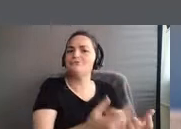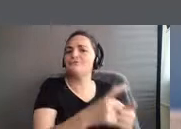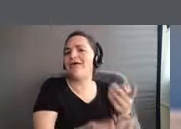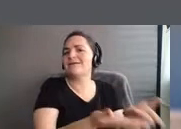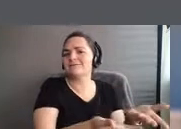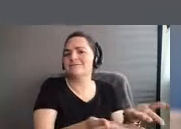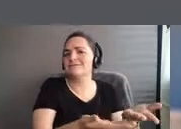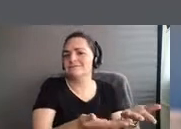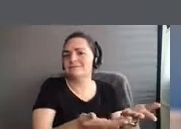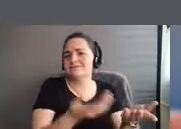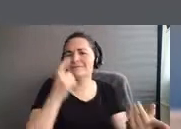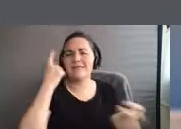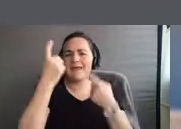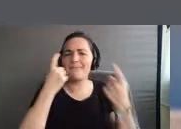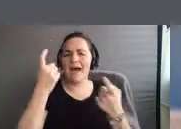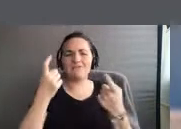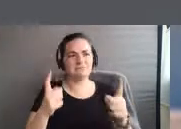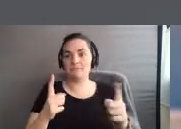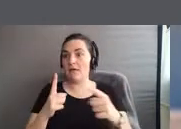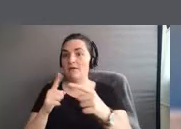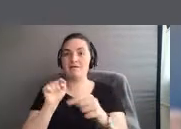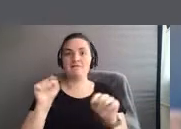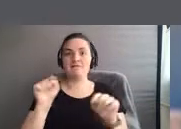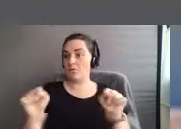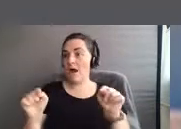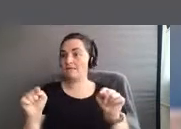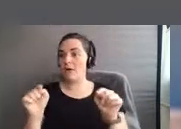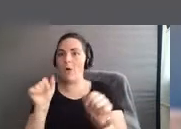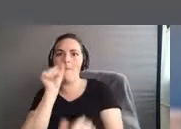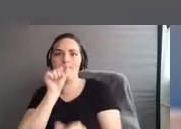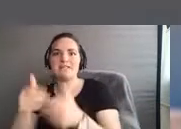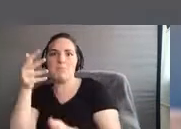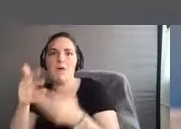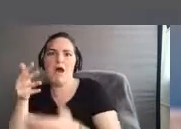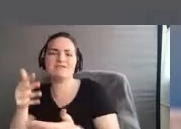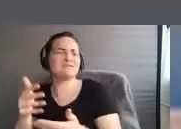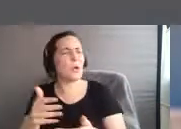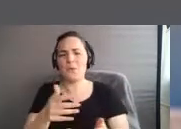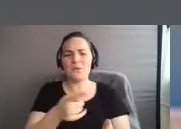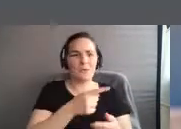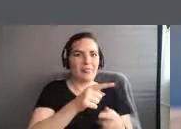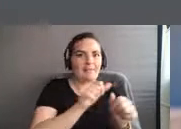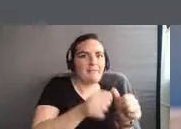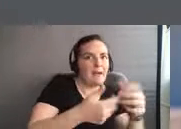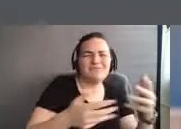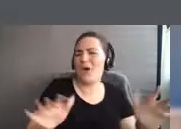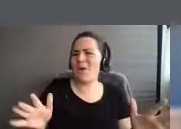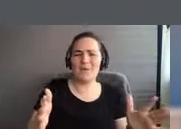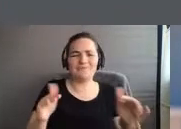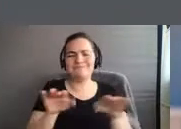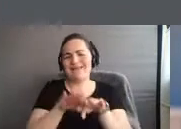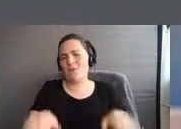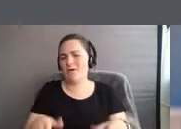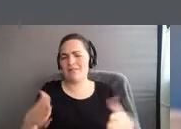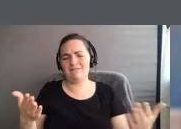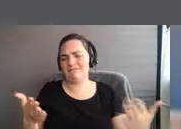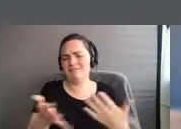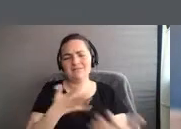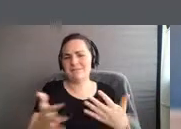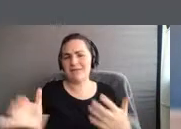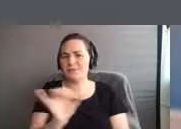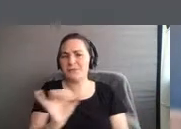There's no advantage in doing the presentation over the essay. You don't get kind of more marks for doing a presentation than an essay, or more marks for doing an